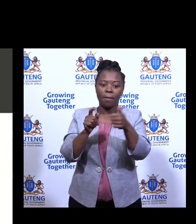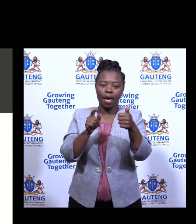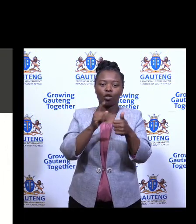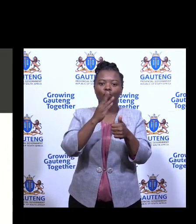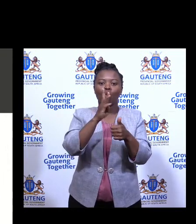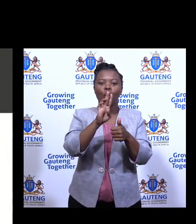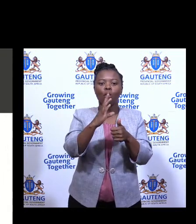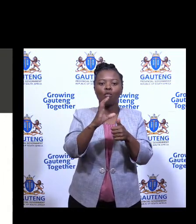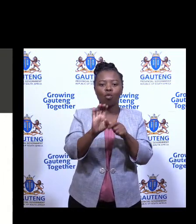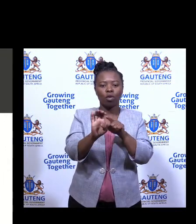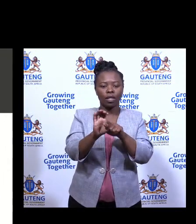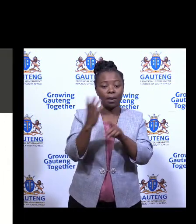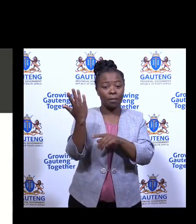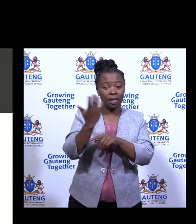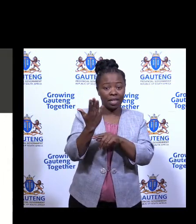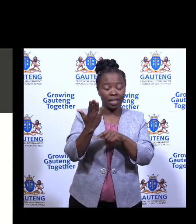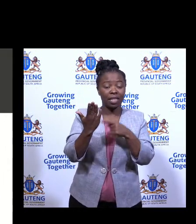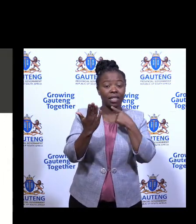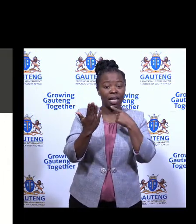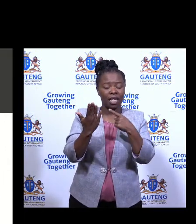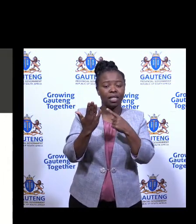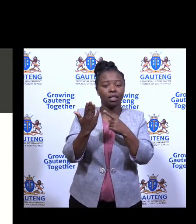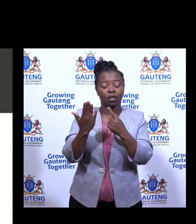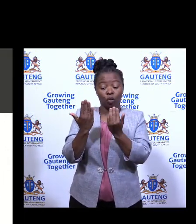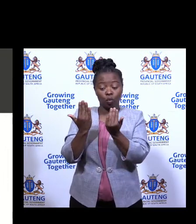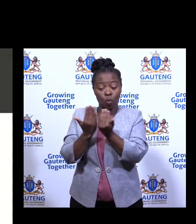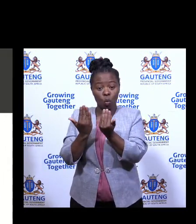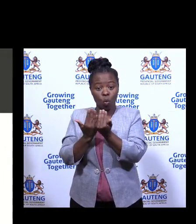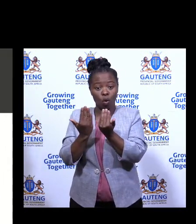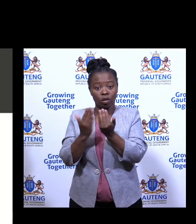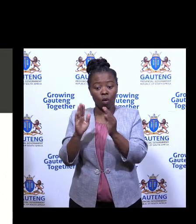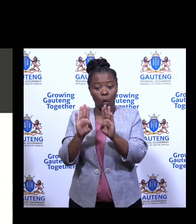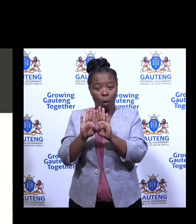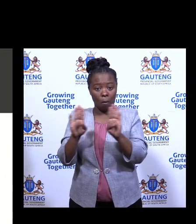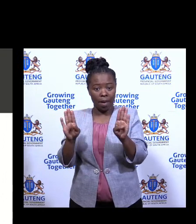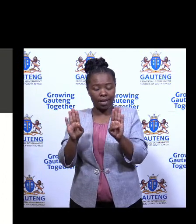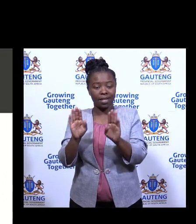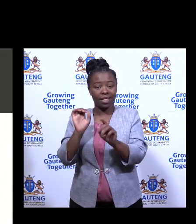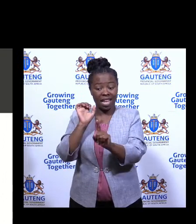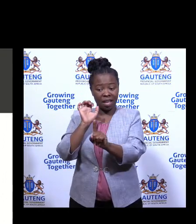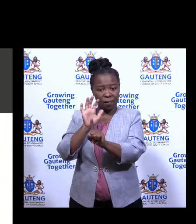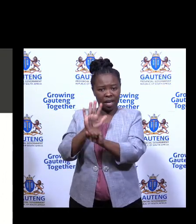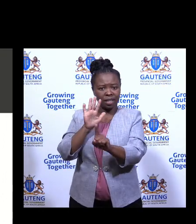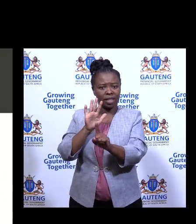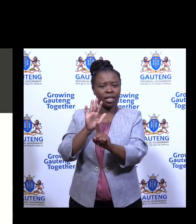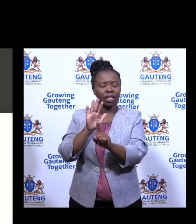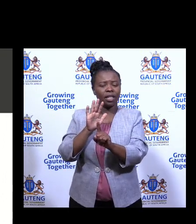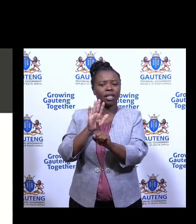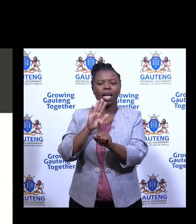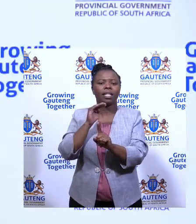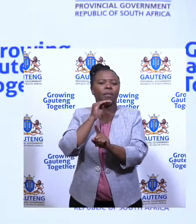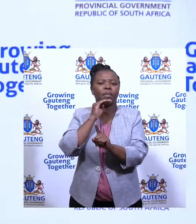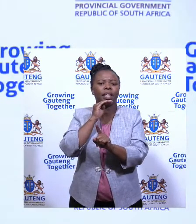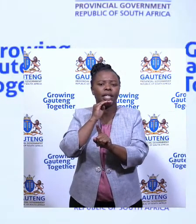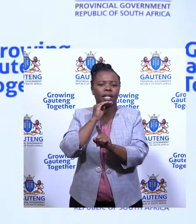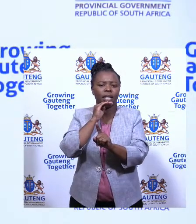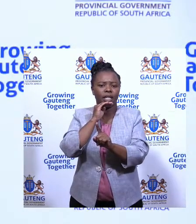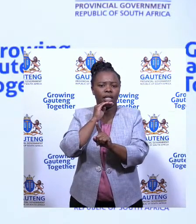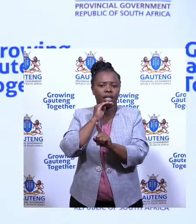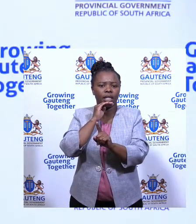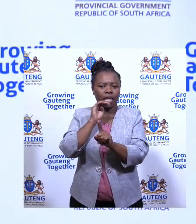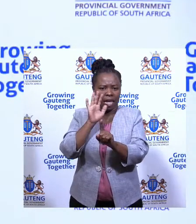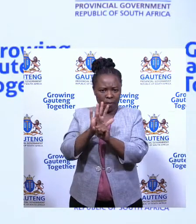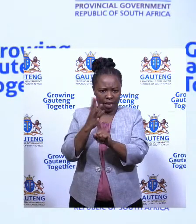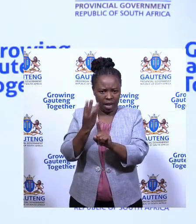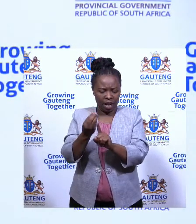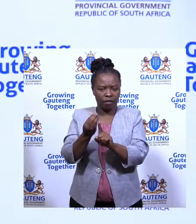doesn't mean that the impact of schools and the youth that are infected doesn't have a bigger effect. The main